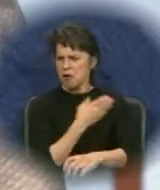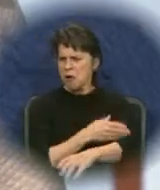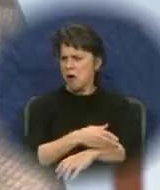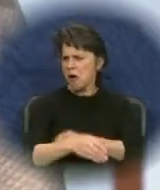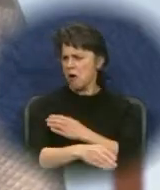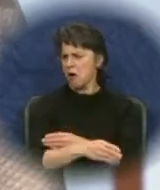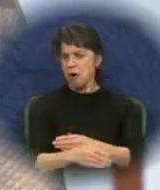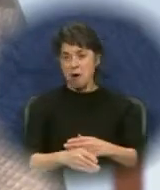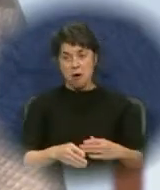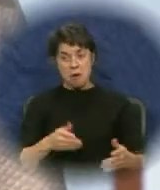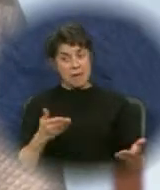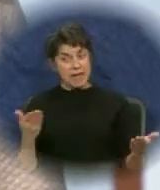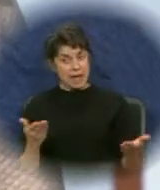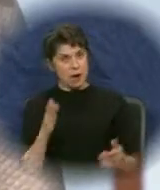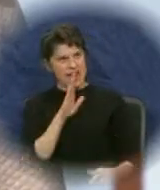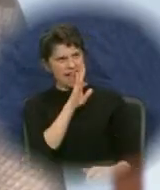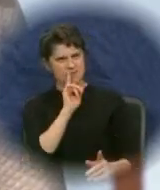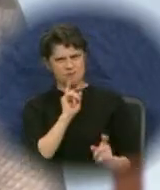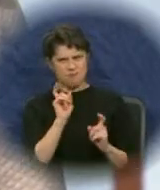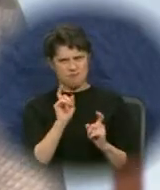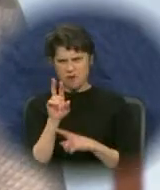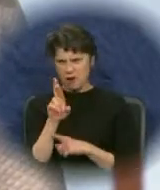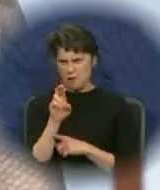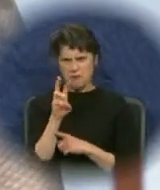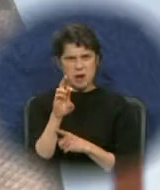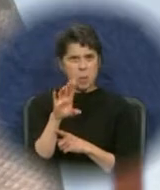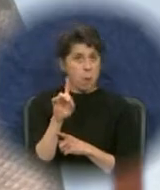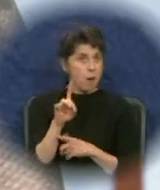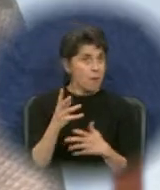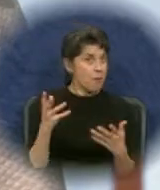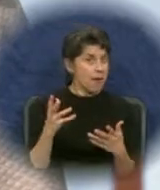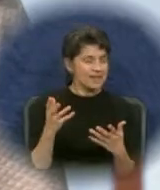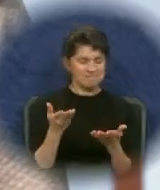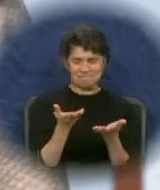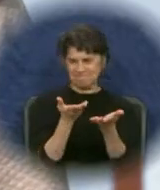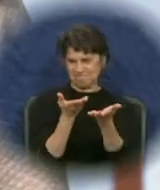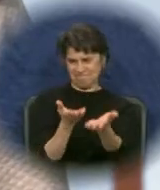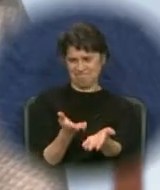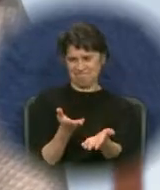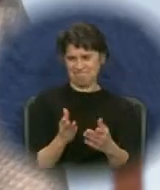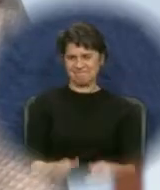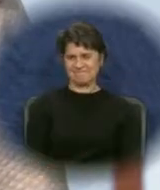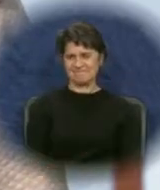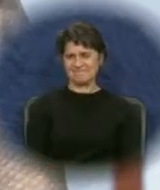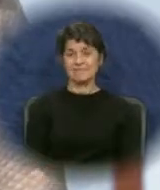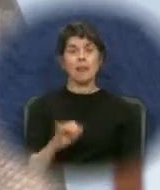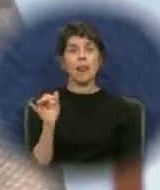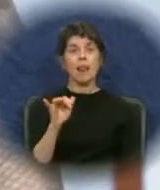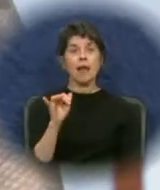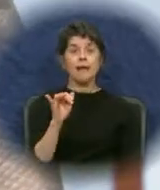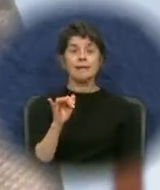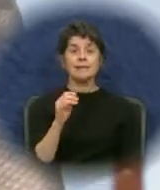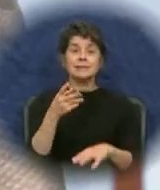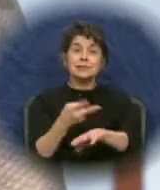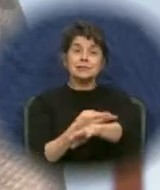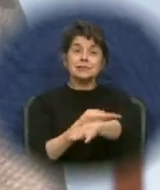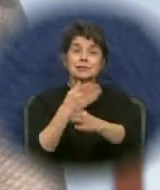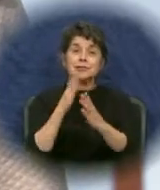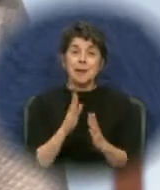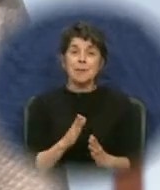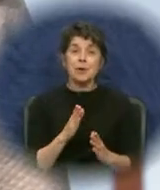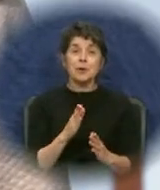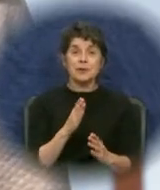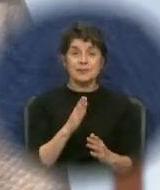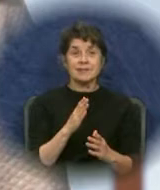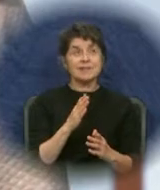his reward with him, his recompense before him. Like a shepherd, he feeds his